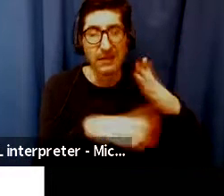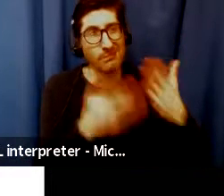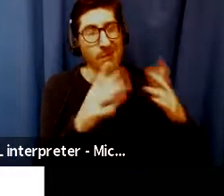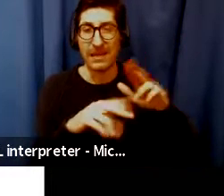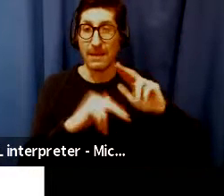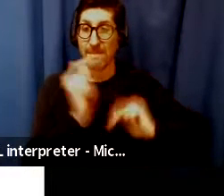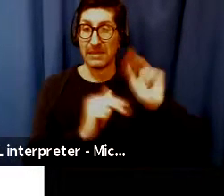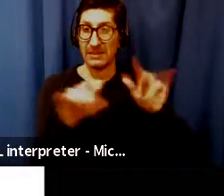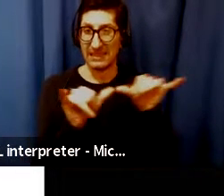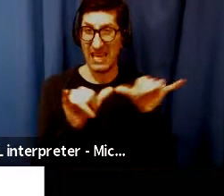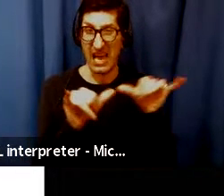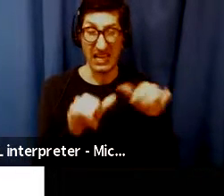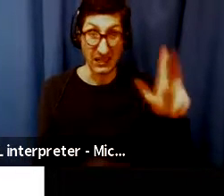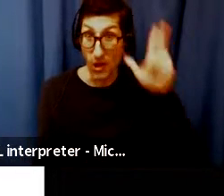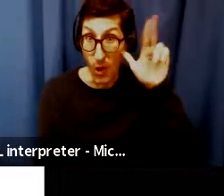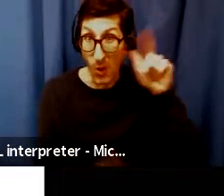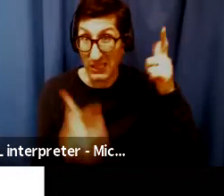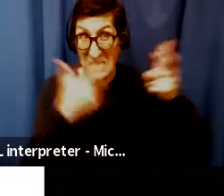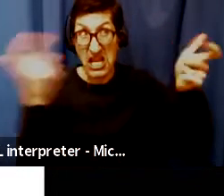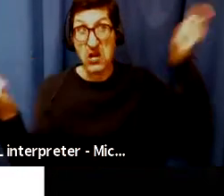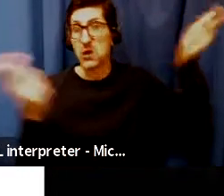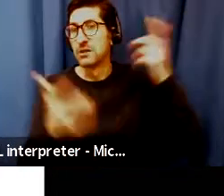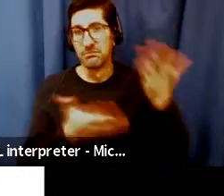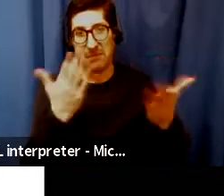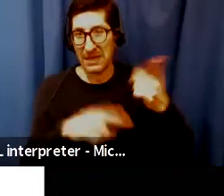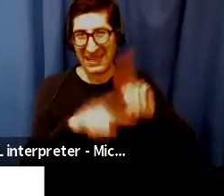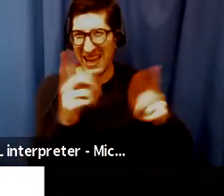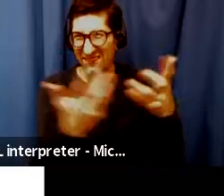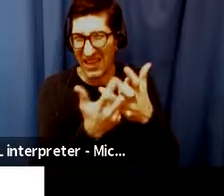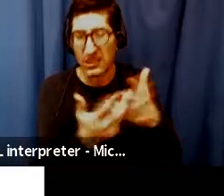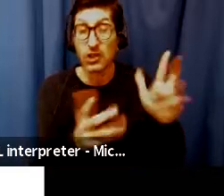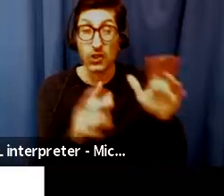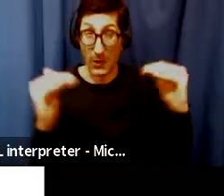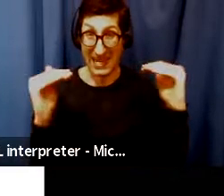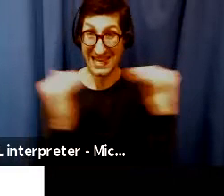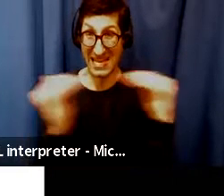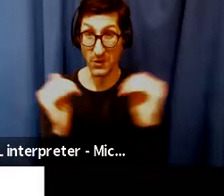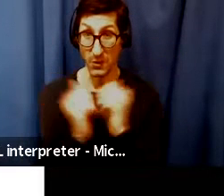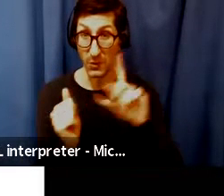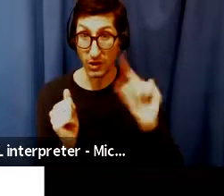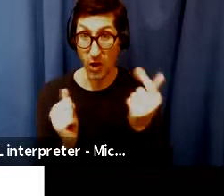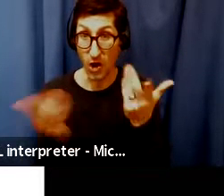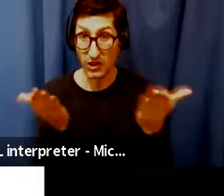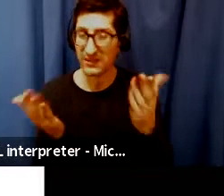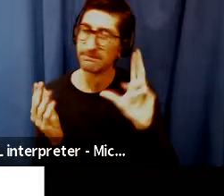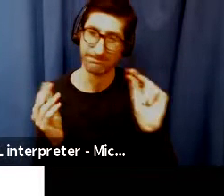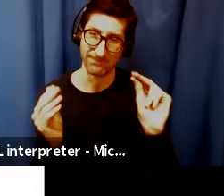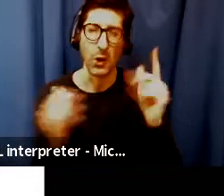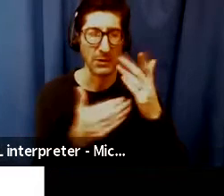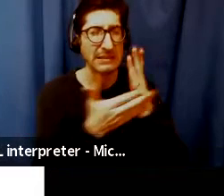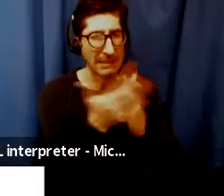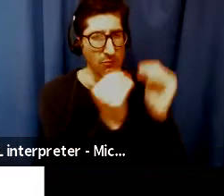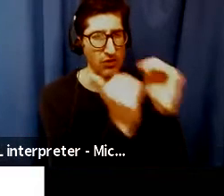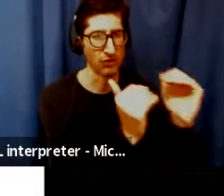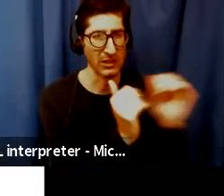how large the dog is, the horse is. So it's not quite equal to being a dog service animal. So a